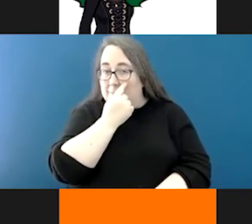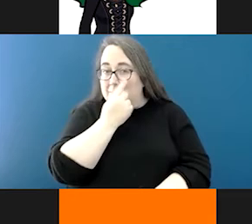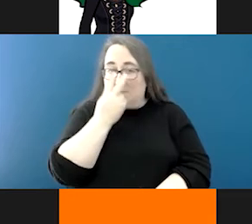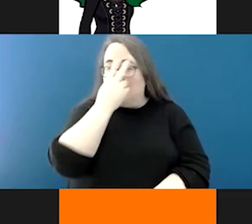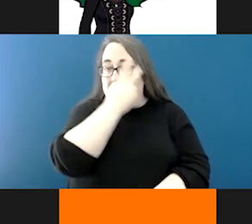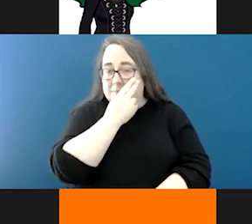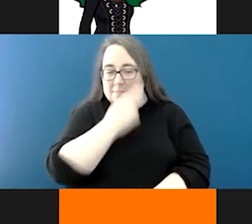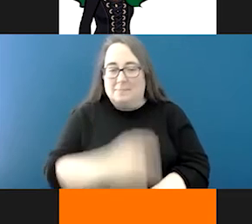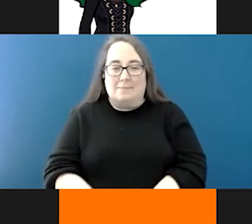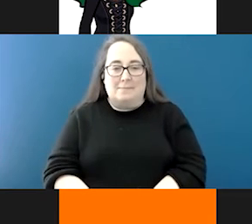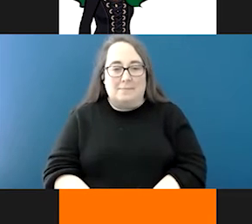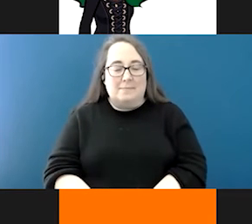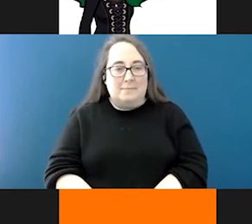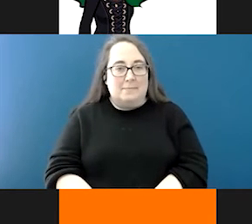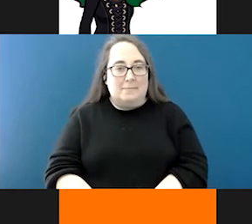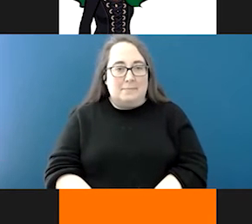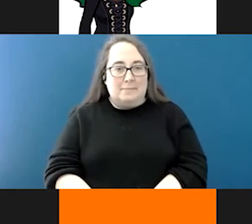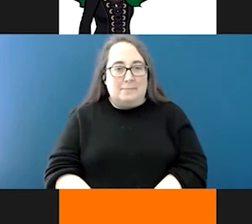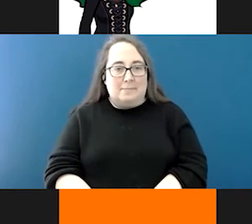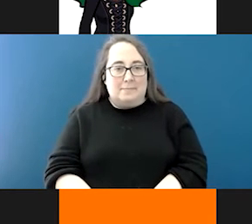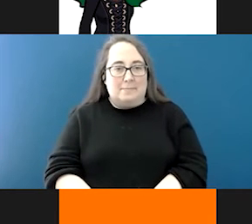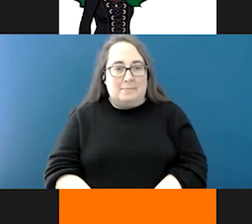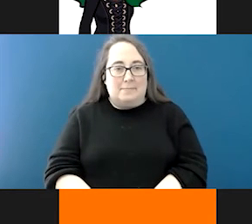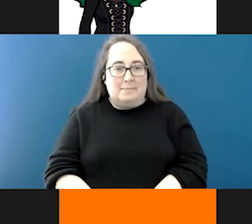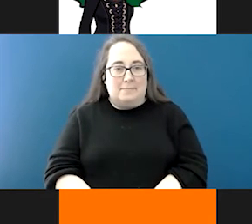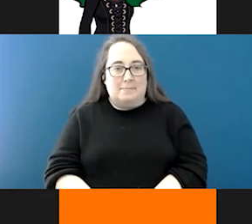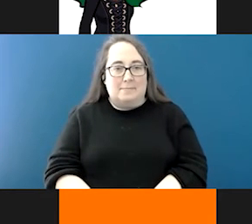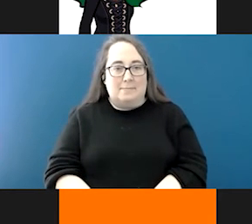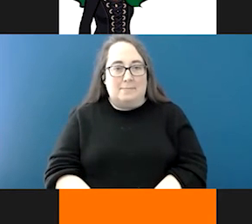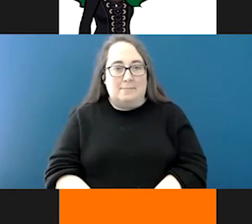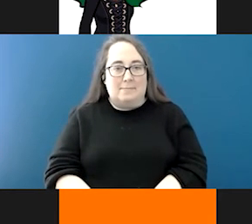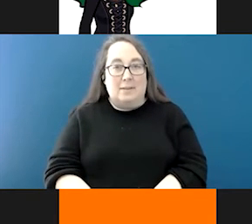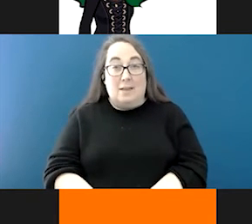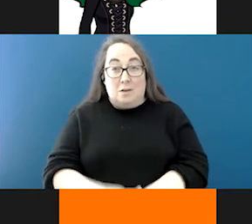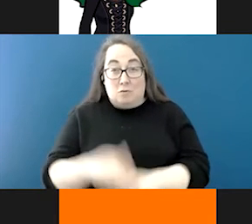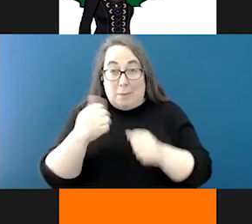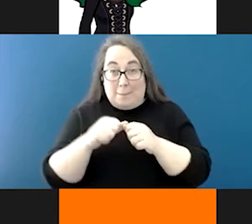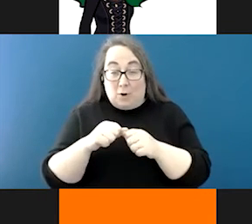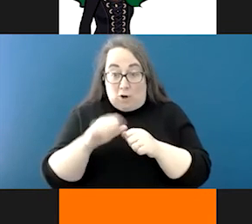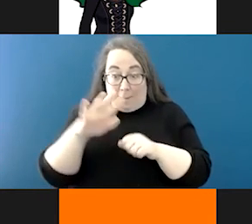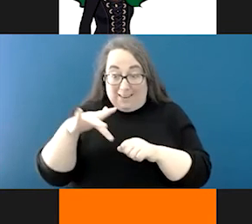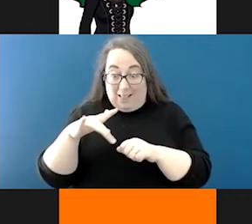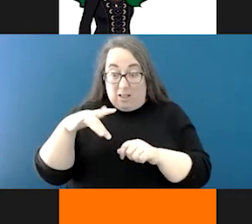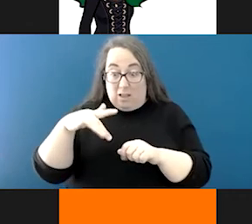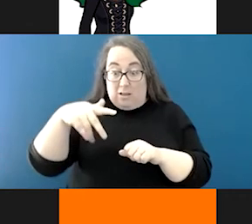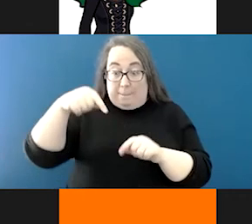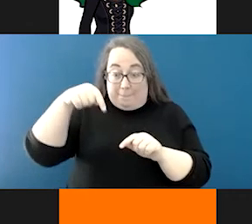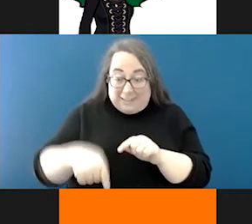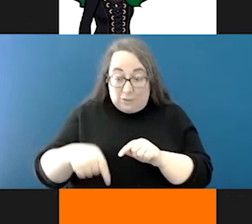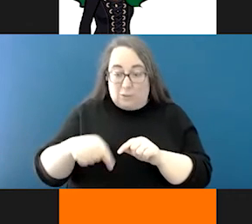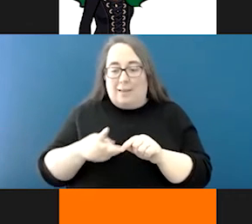And remember I said it's good to kind of pierce the middle and then cut outward